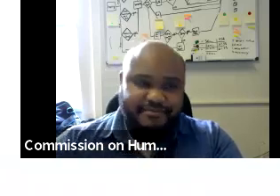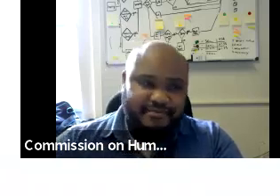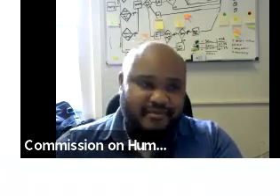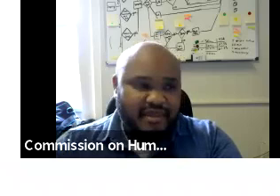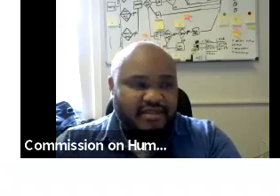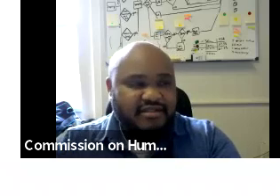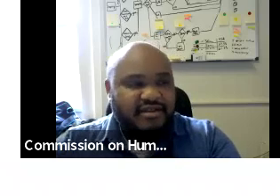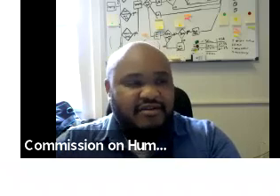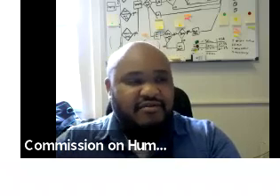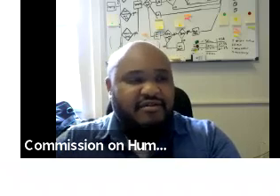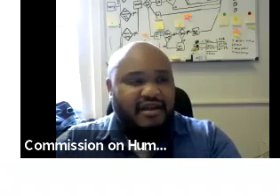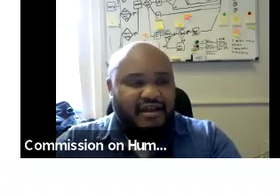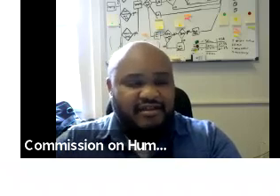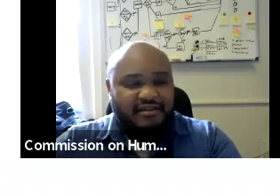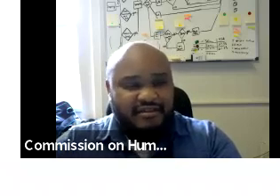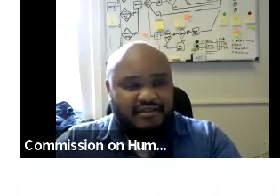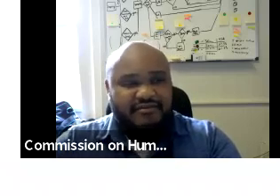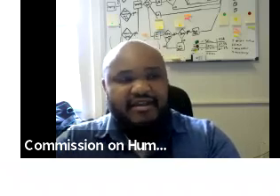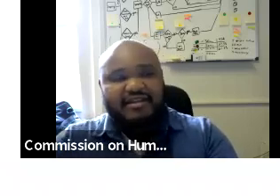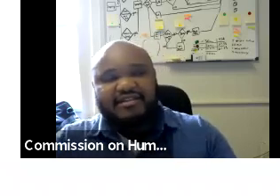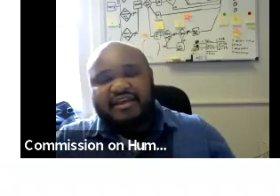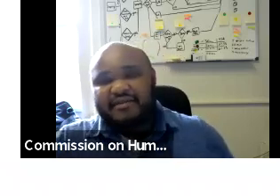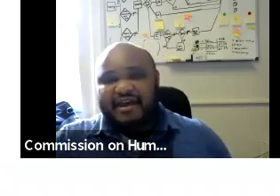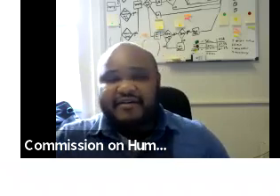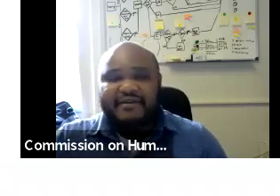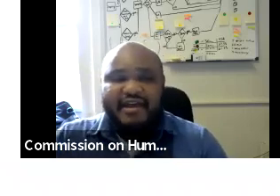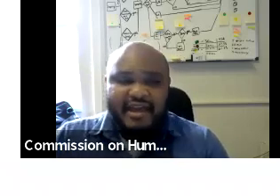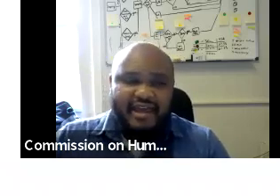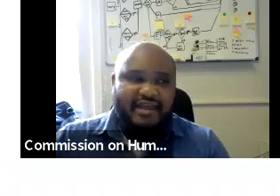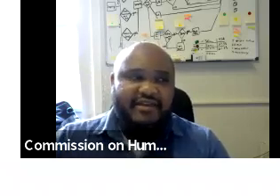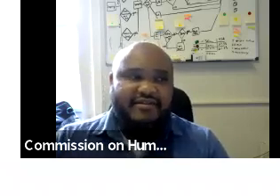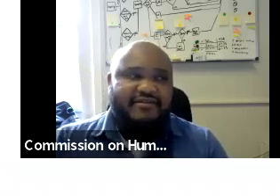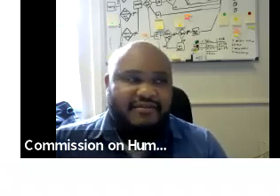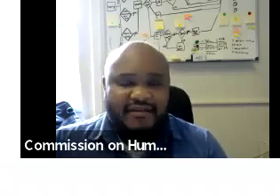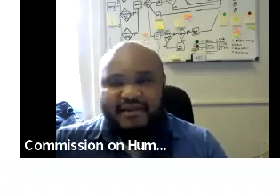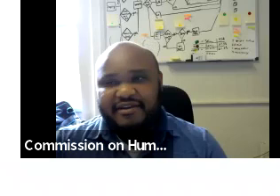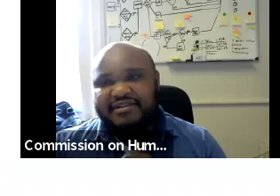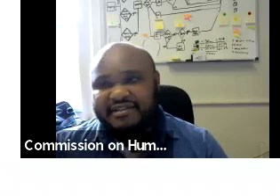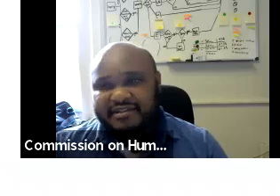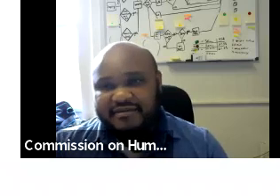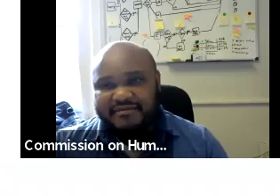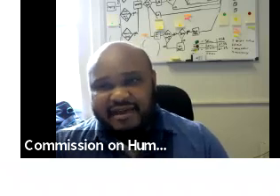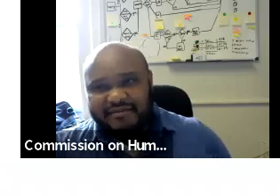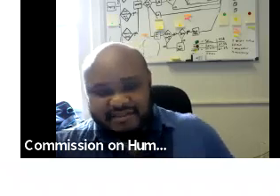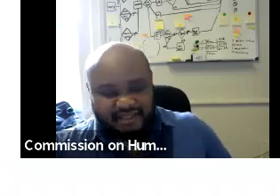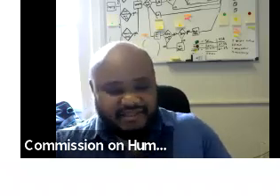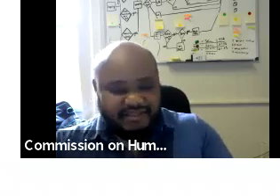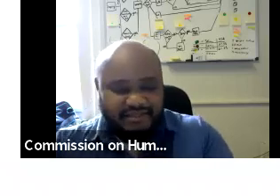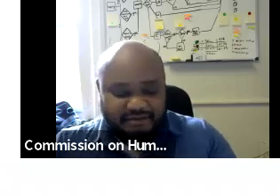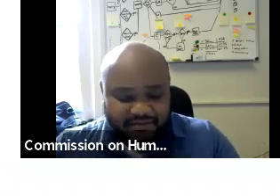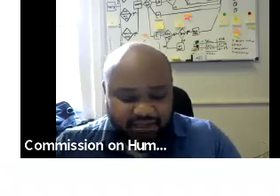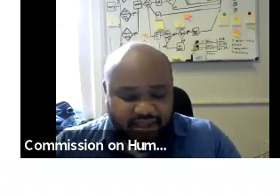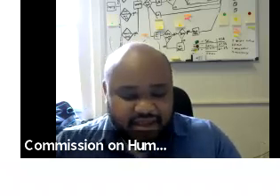own. So on the right-hand side, we have a non-binary system. I will say